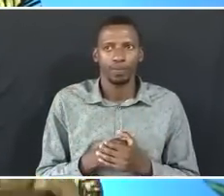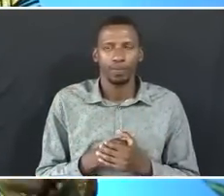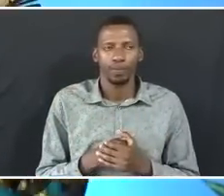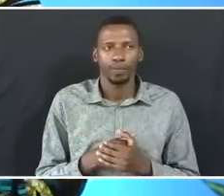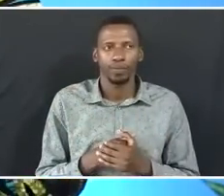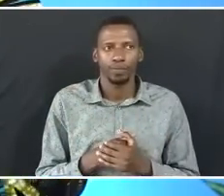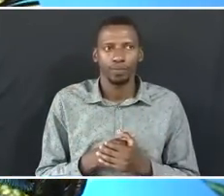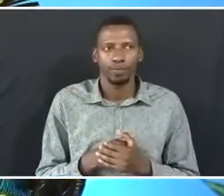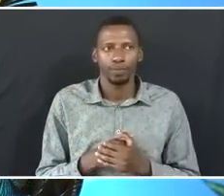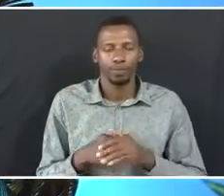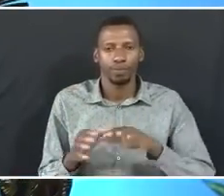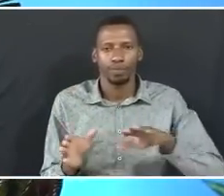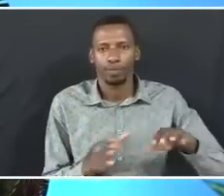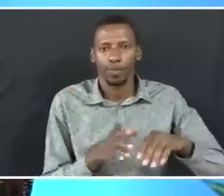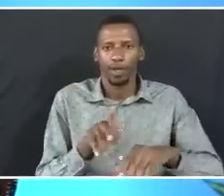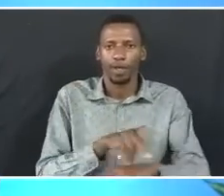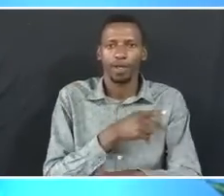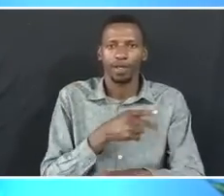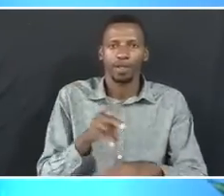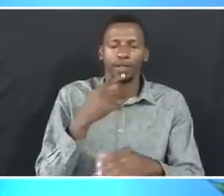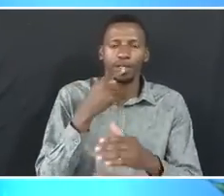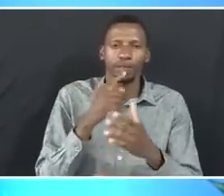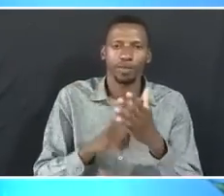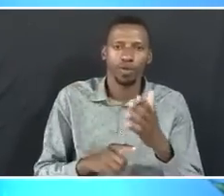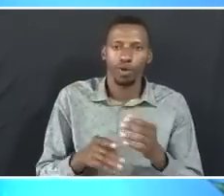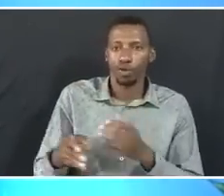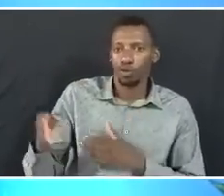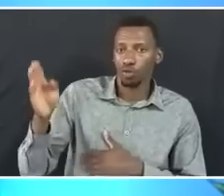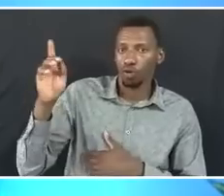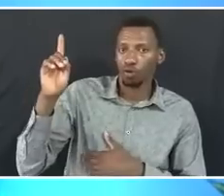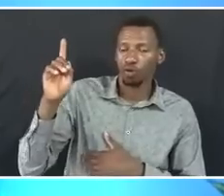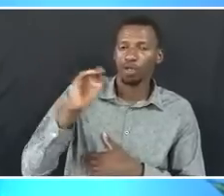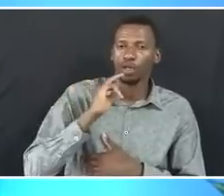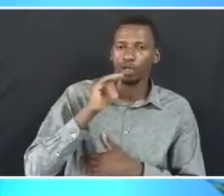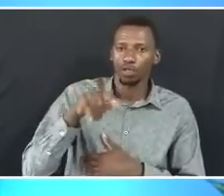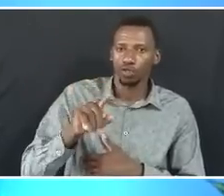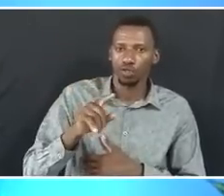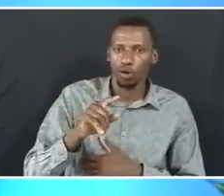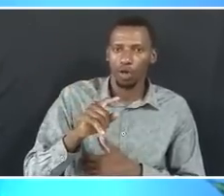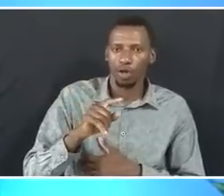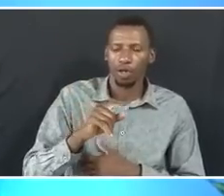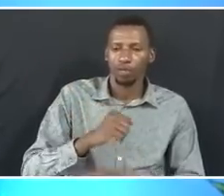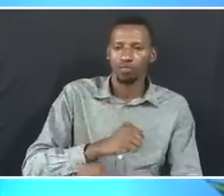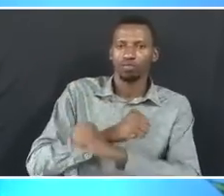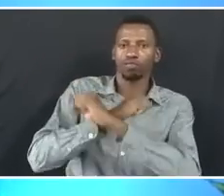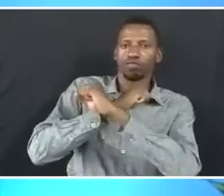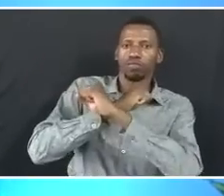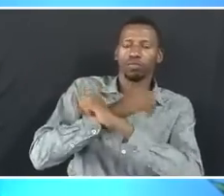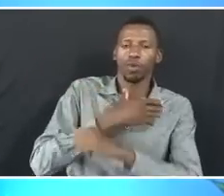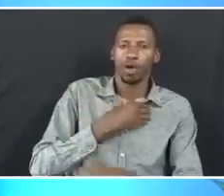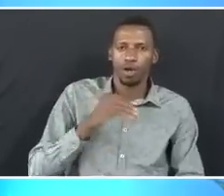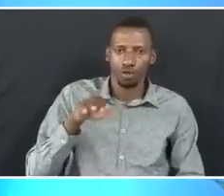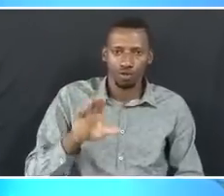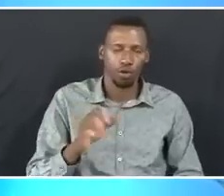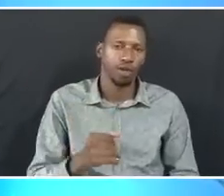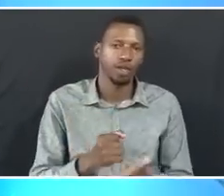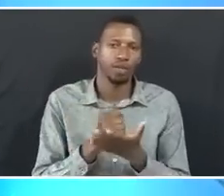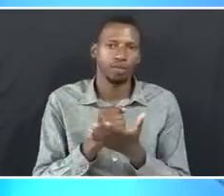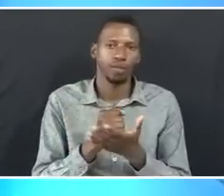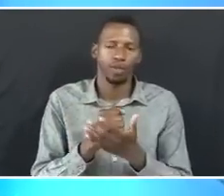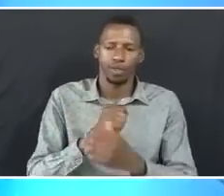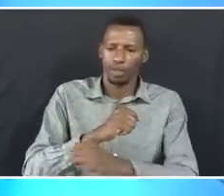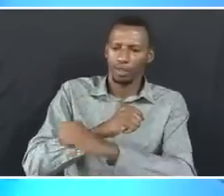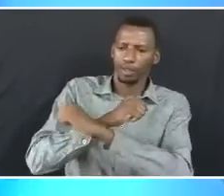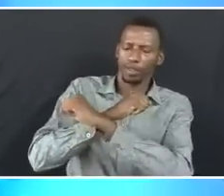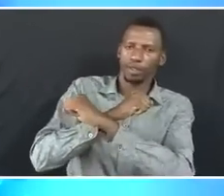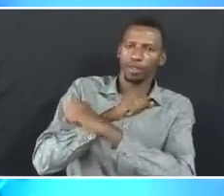Elsewhere, Psalm says that God is your shield and your help. The shield is what